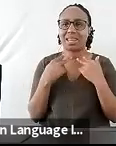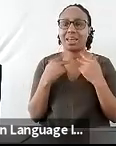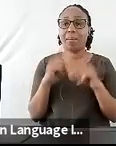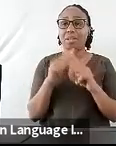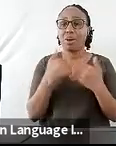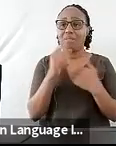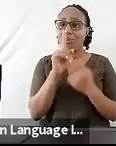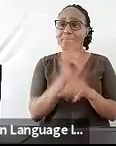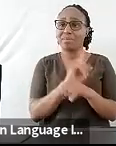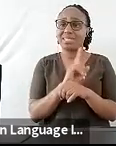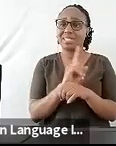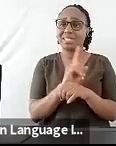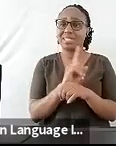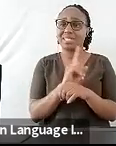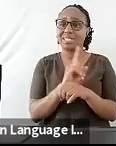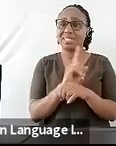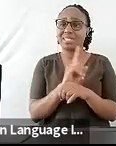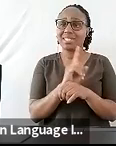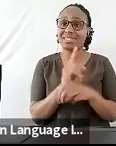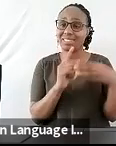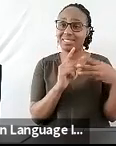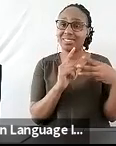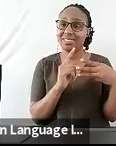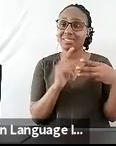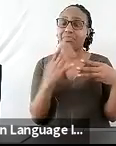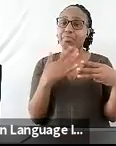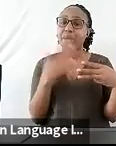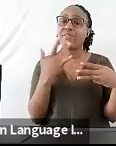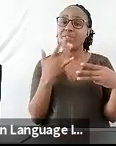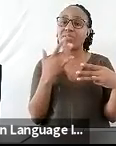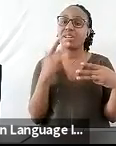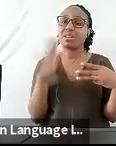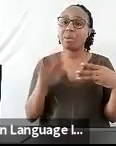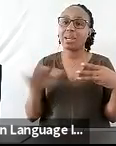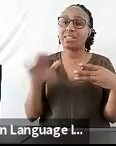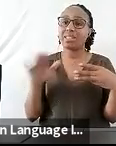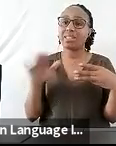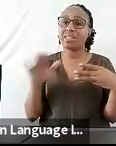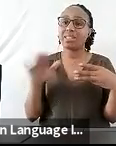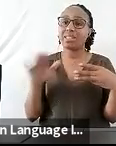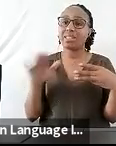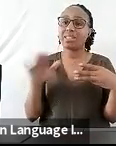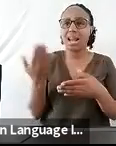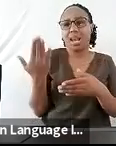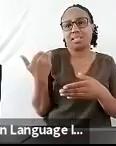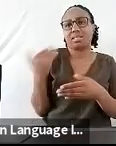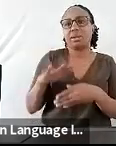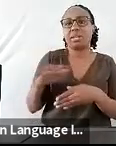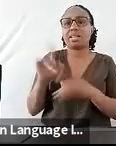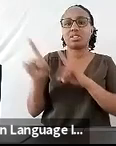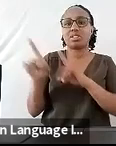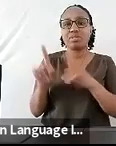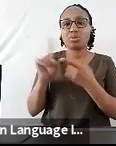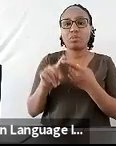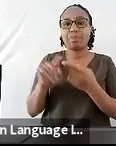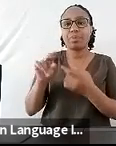My favorite place to date is the last place that I traveled to, which is Northern Kenya. I